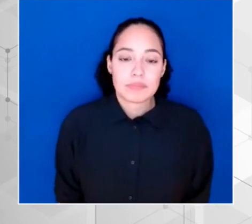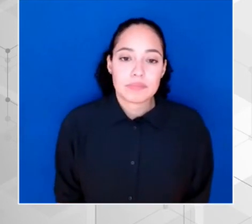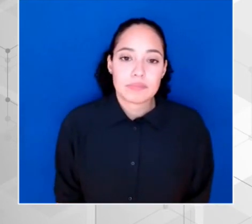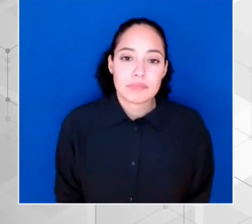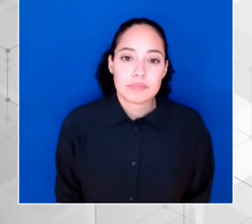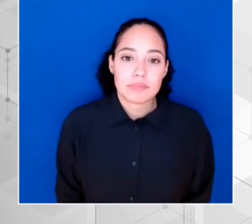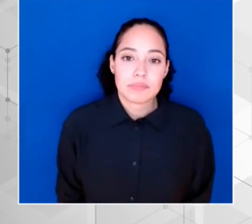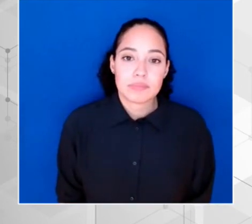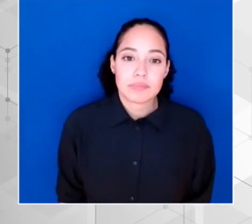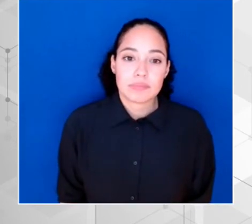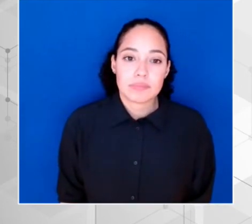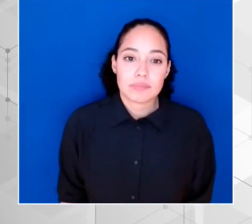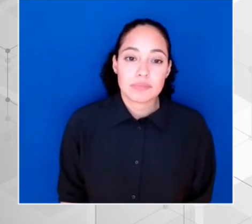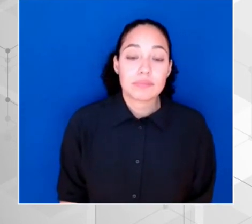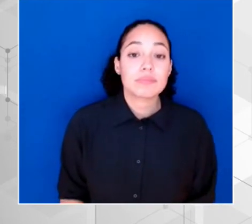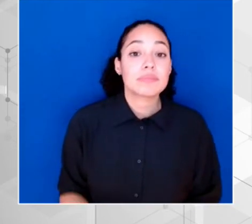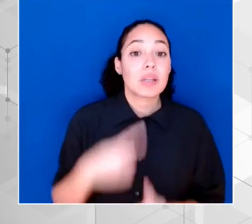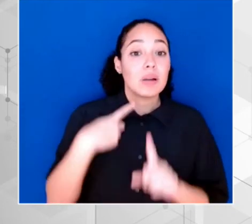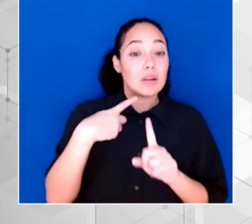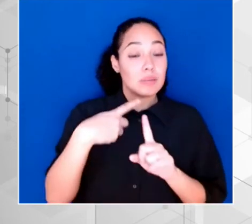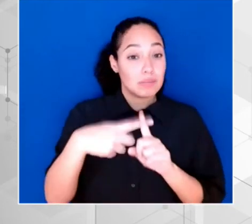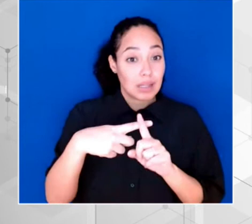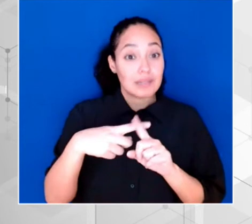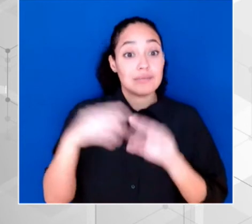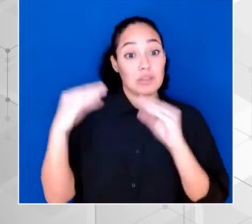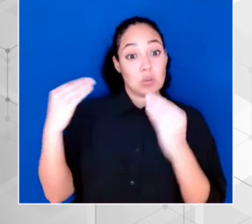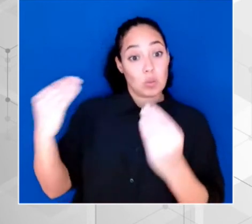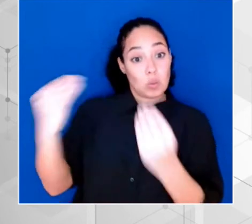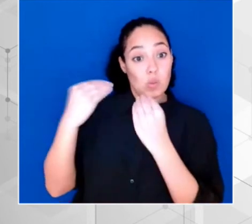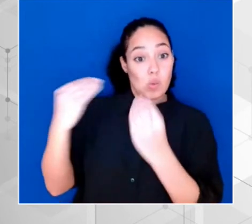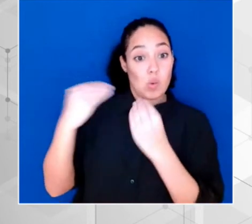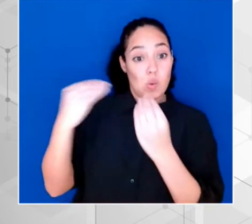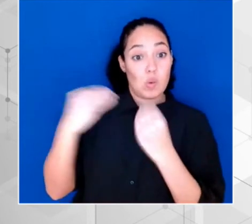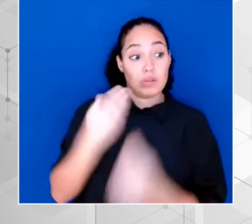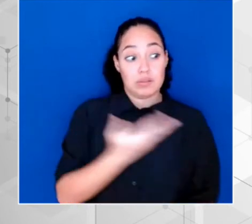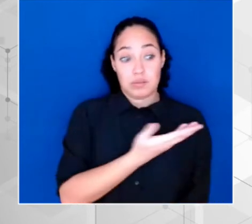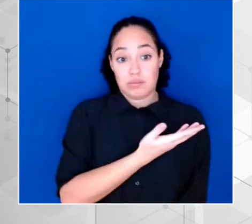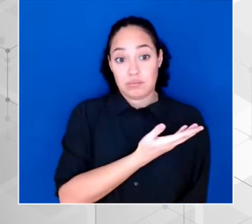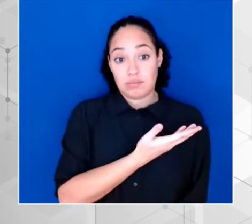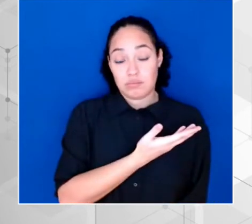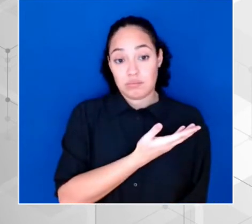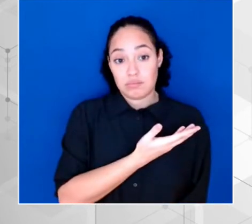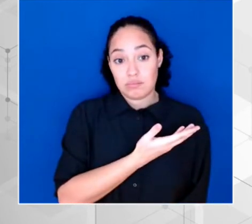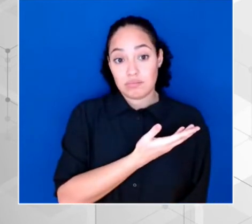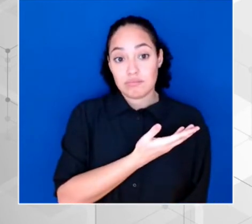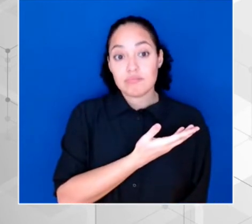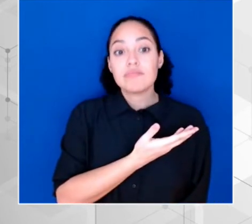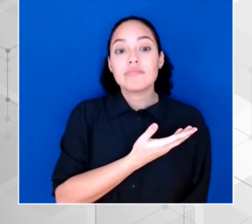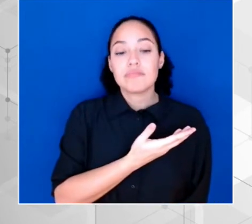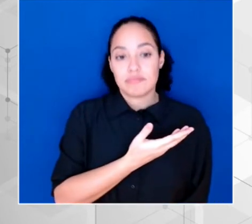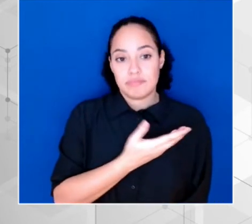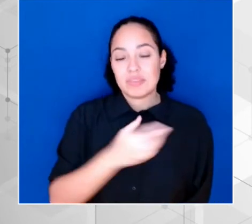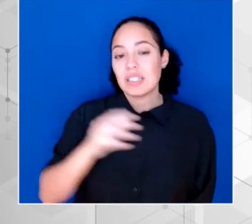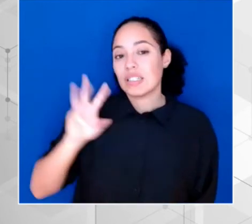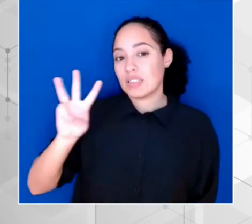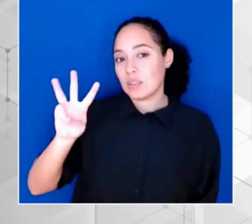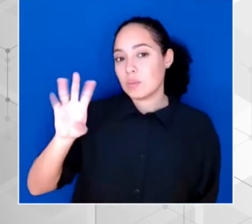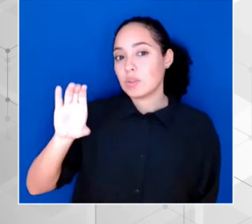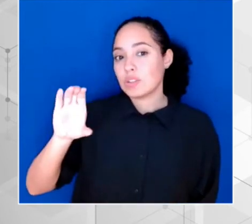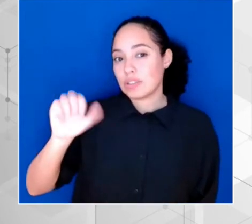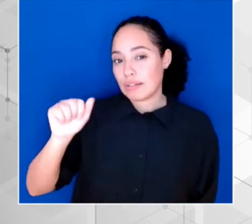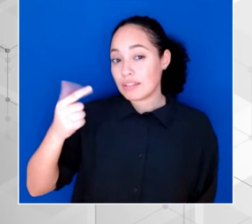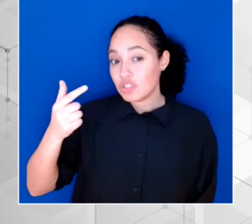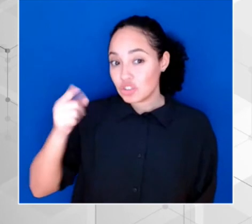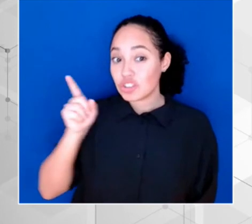introduction to web accessibility course done by the W3C. You can find it in the platform edX. It's free and it's not only